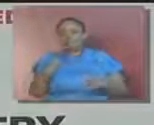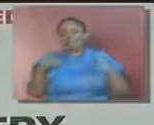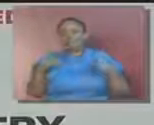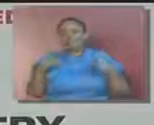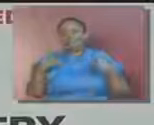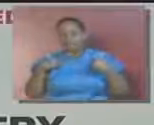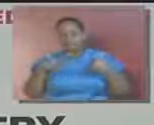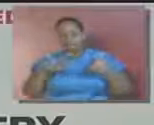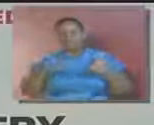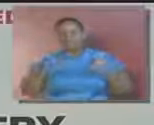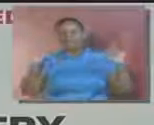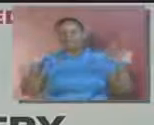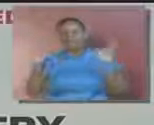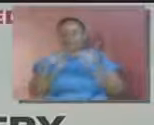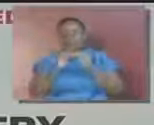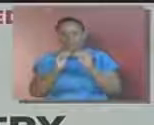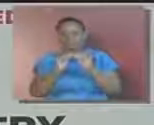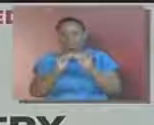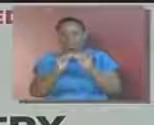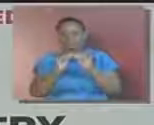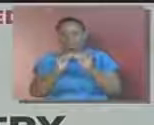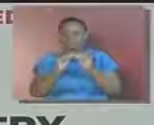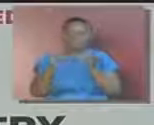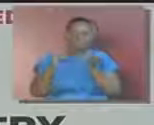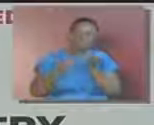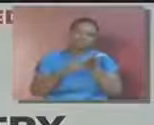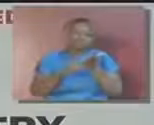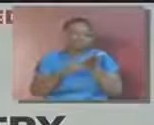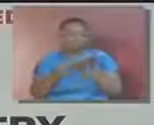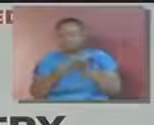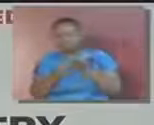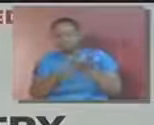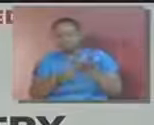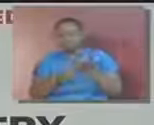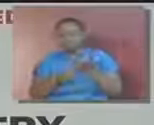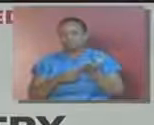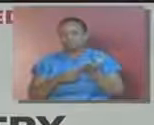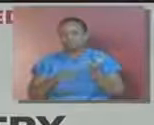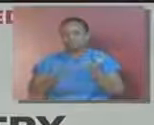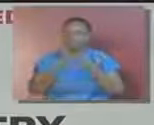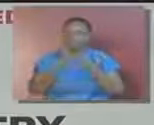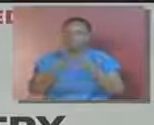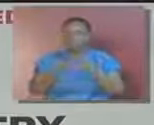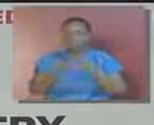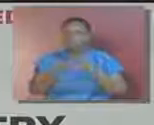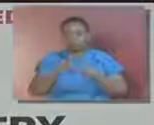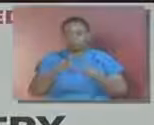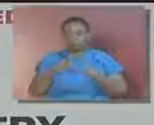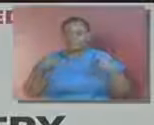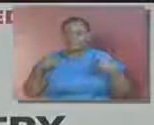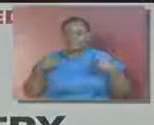and inclusive of Dr. Kenneth Charles, the hematologist attached to the Ministry of Health.